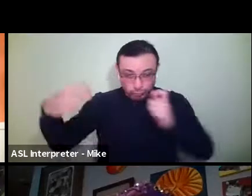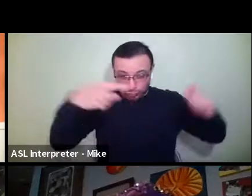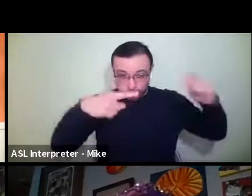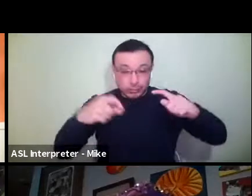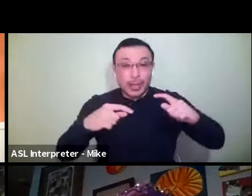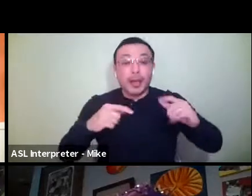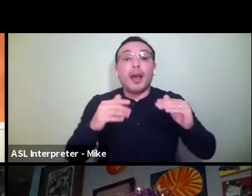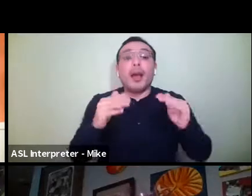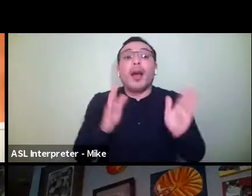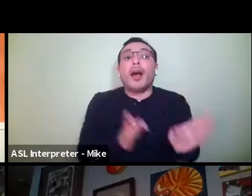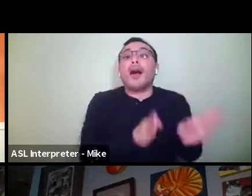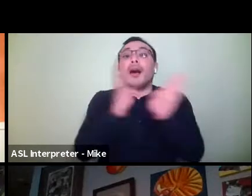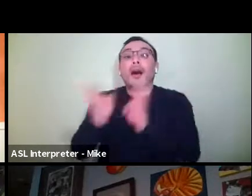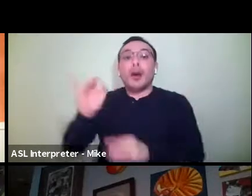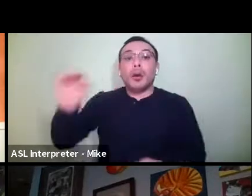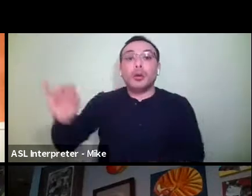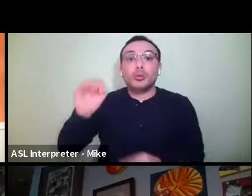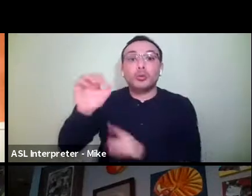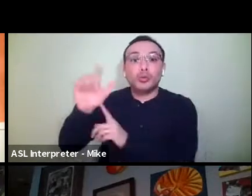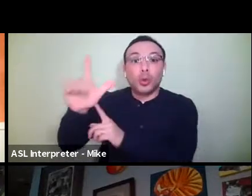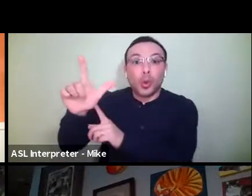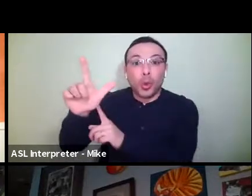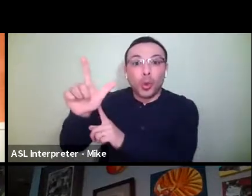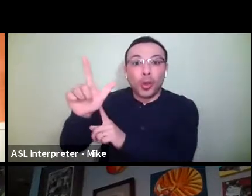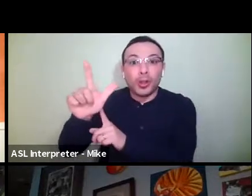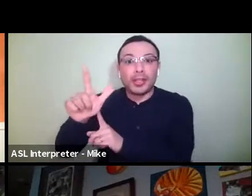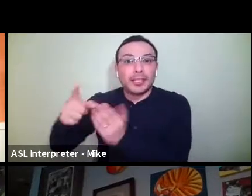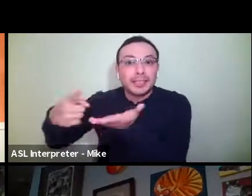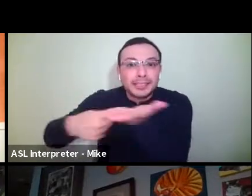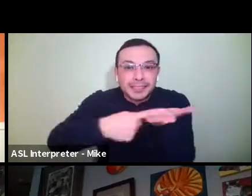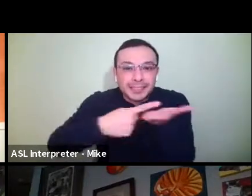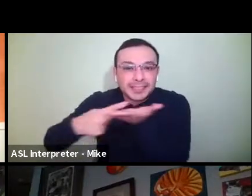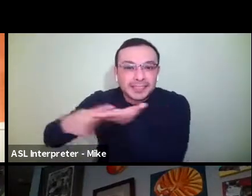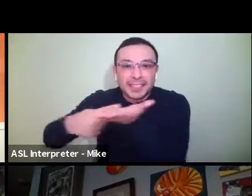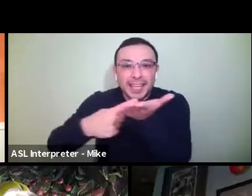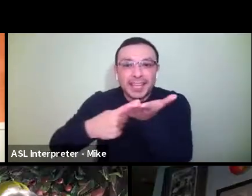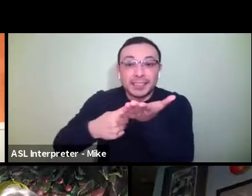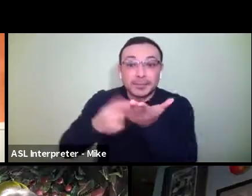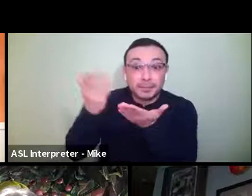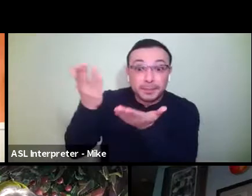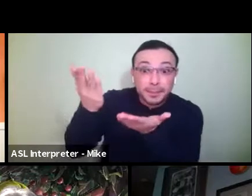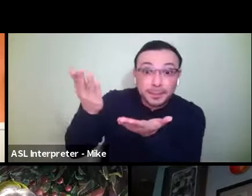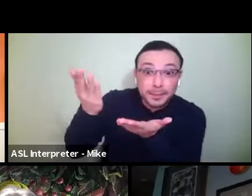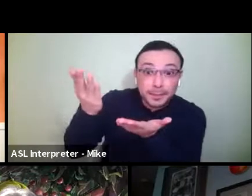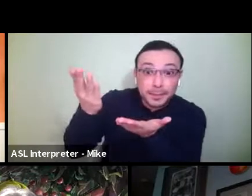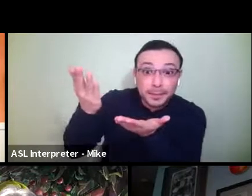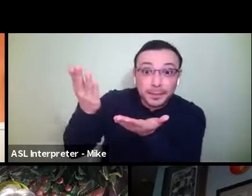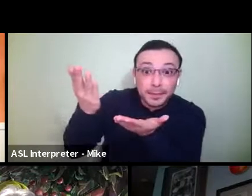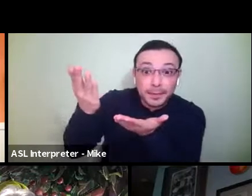Joel, are you there? I am indeed here. Can everyone hear me okay?